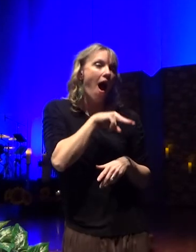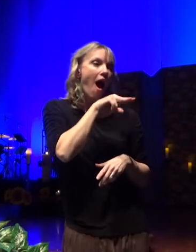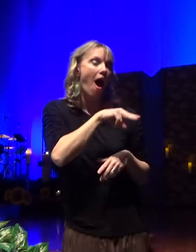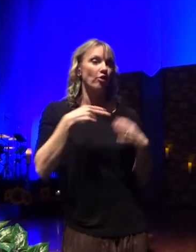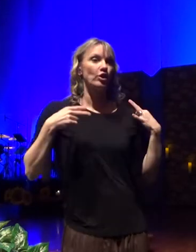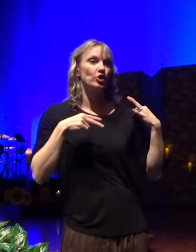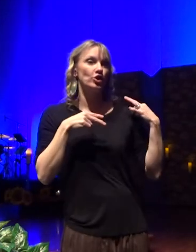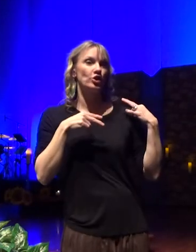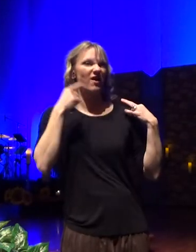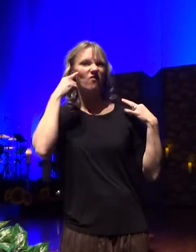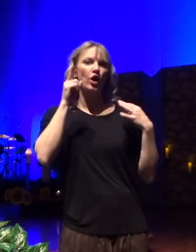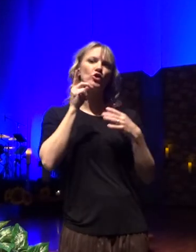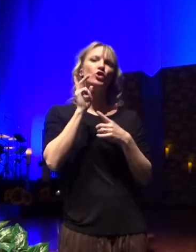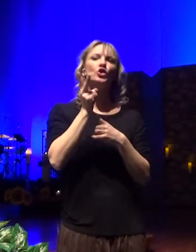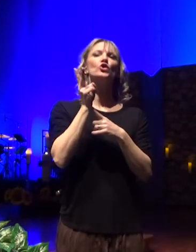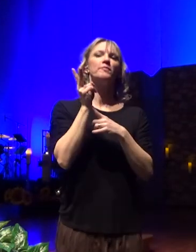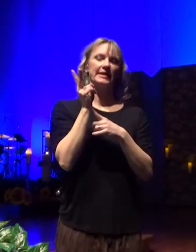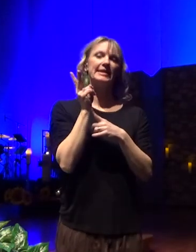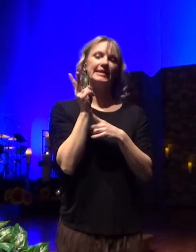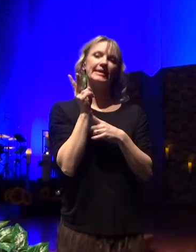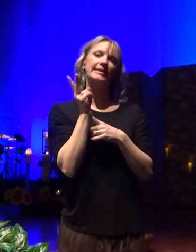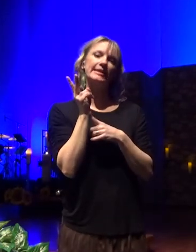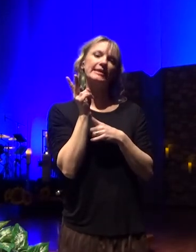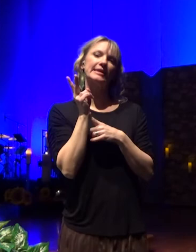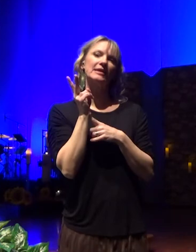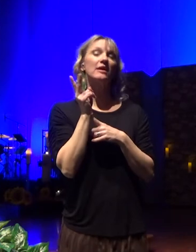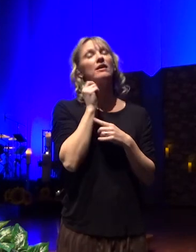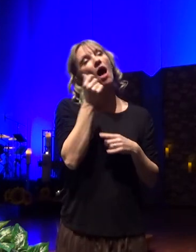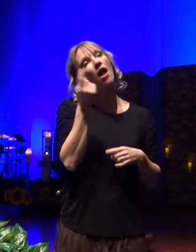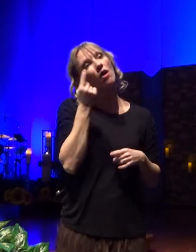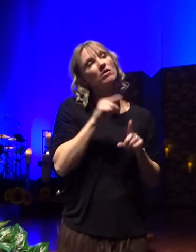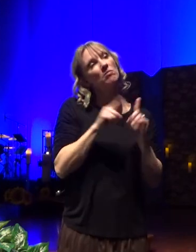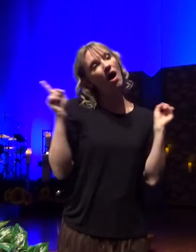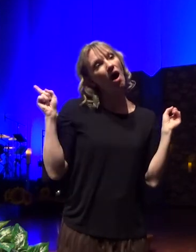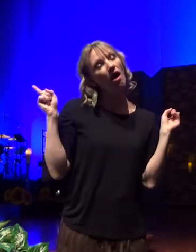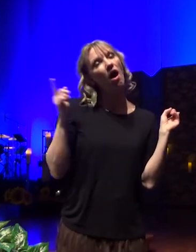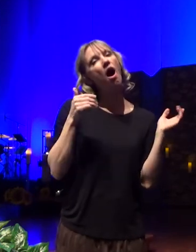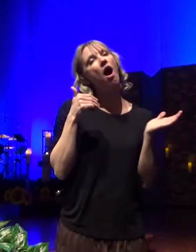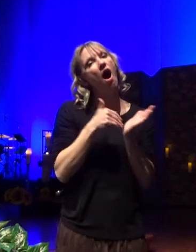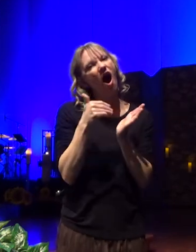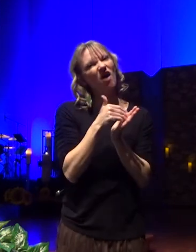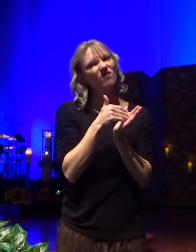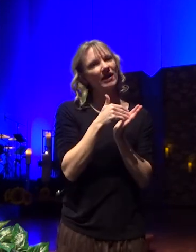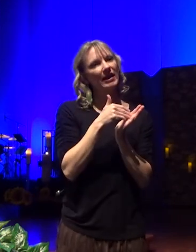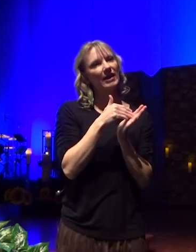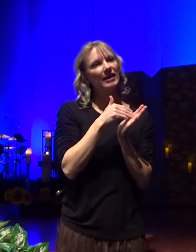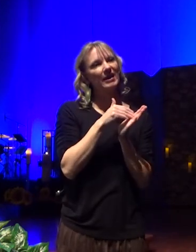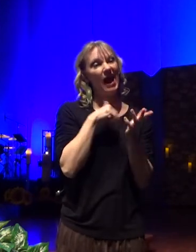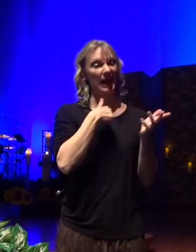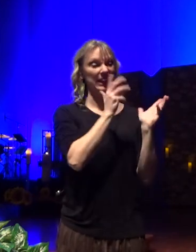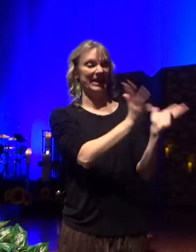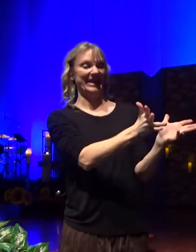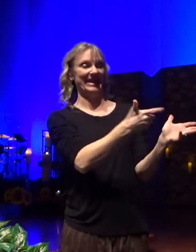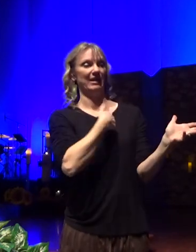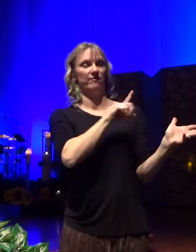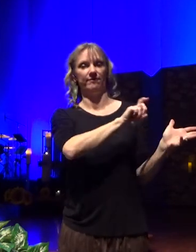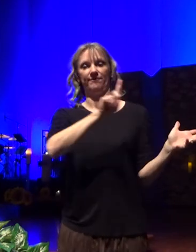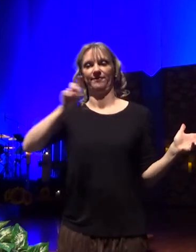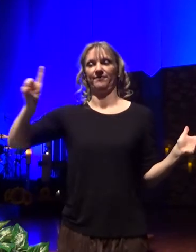and I stare at that shirt for about 2 minutes. And not always, but usually I walk away.